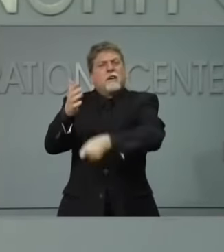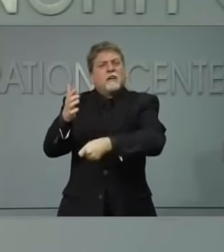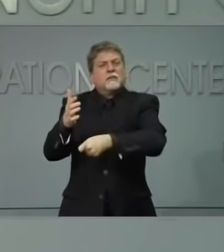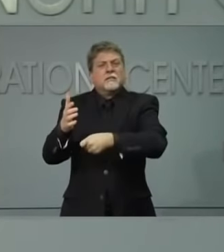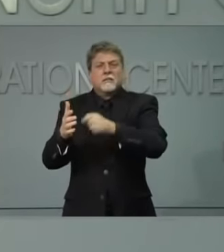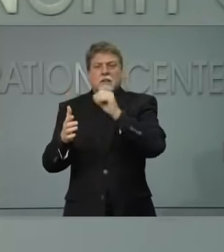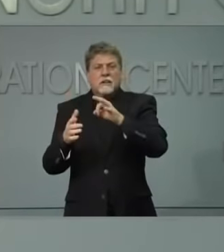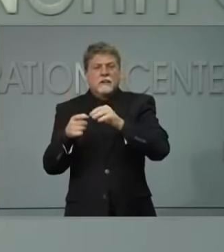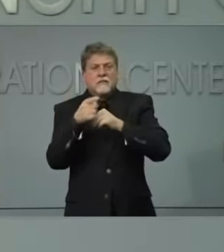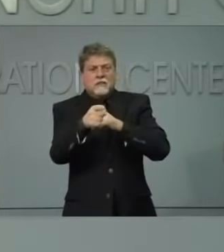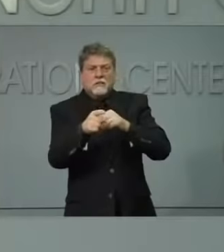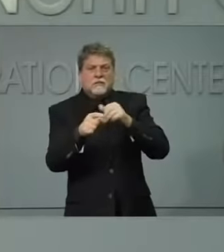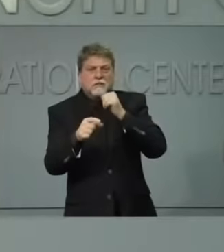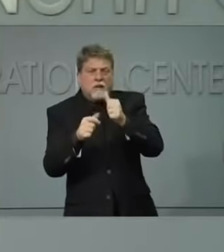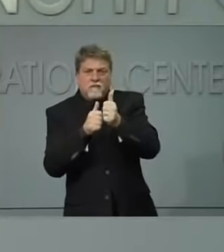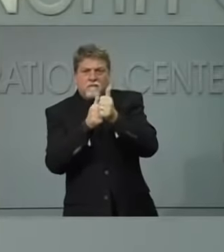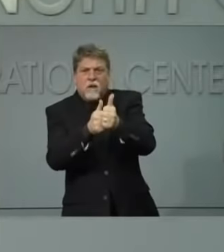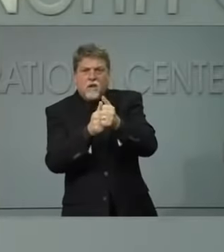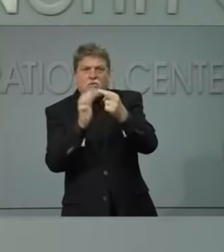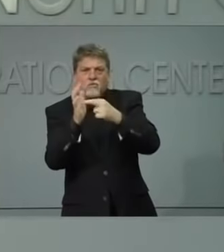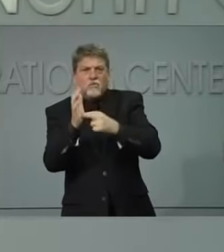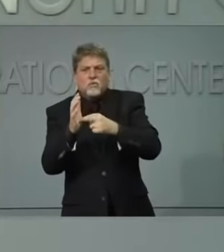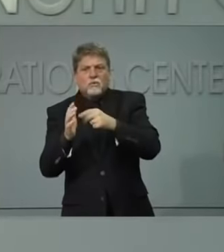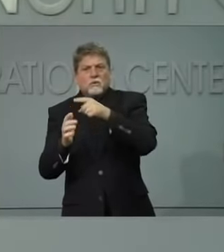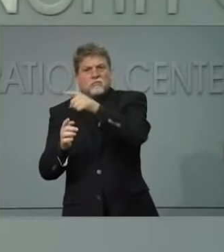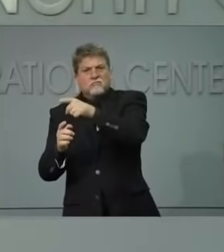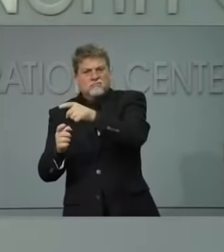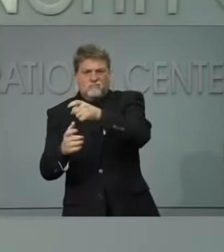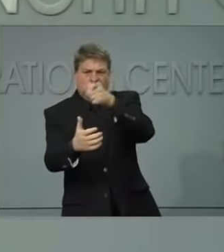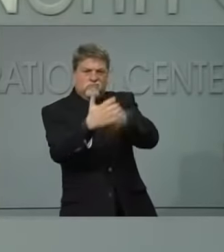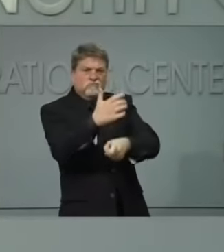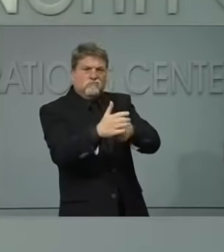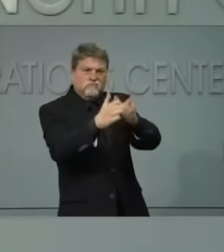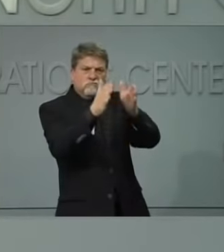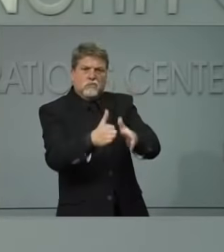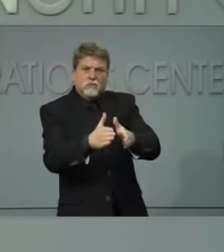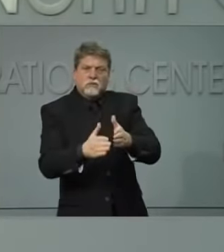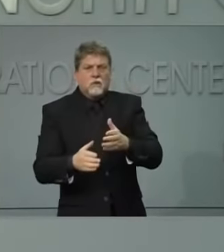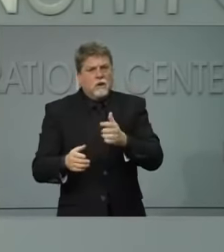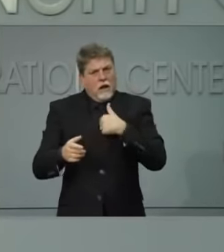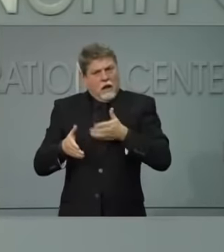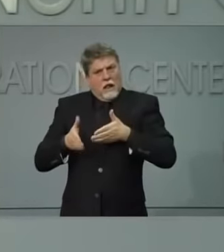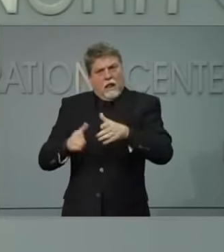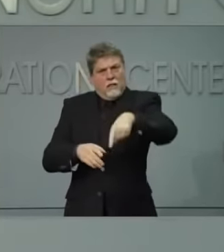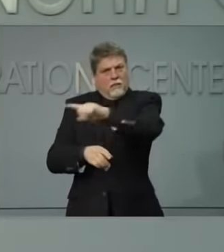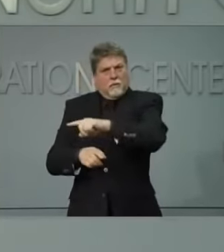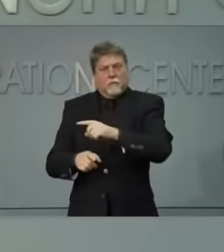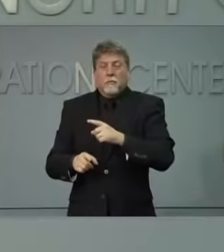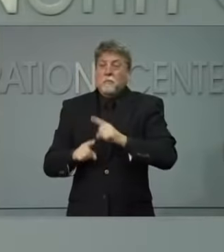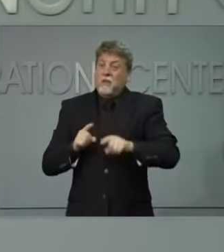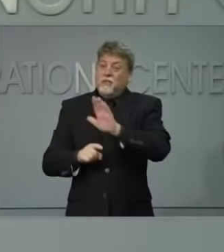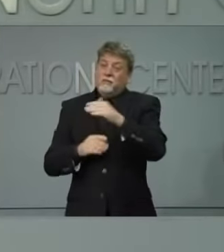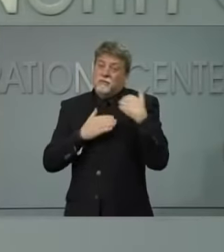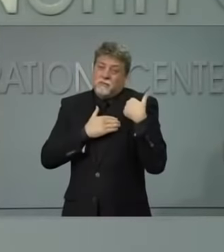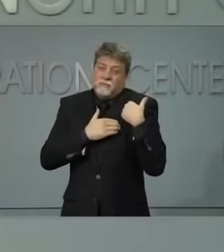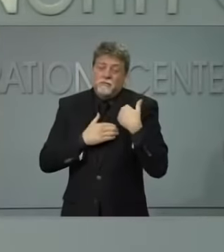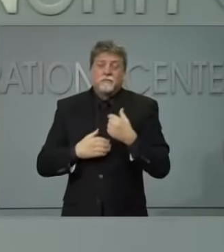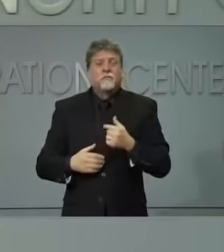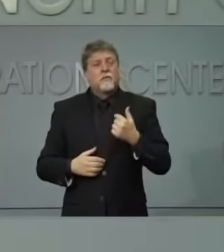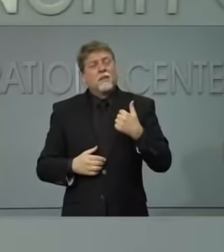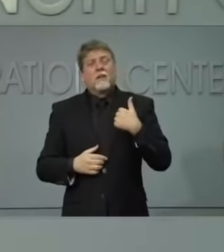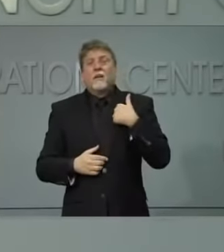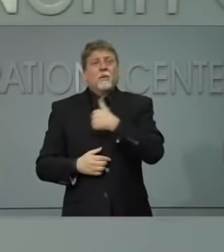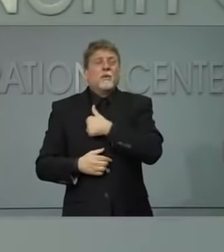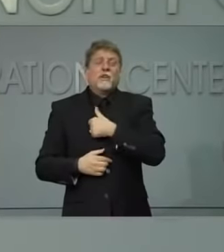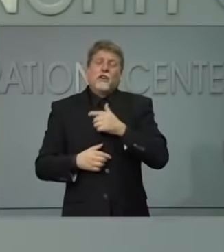the rules. It's so important for us to come together on this. We aren't putting these